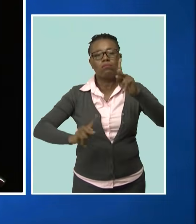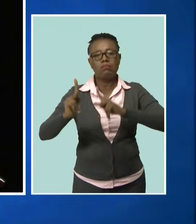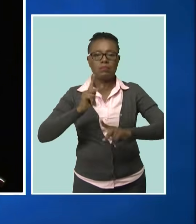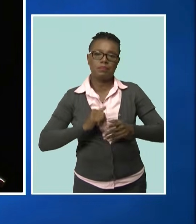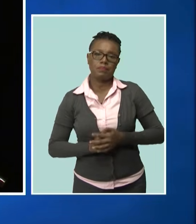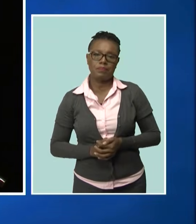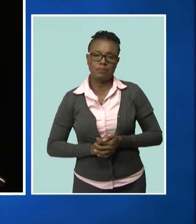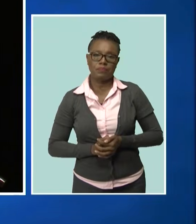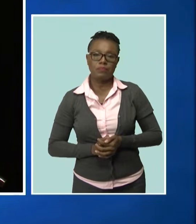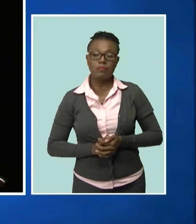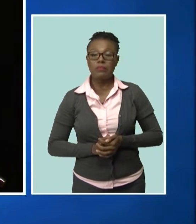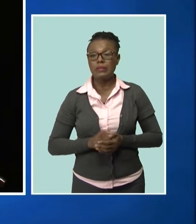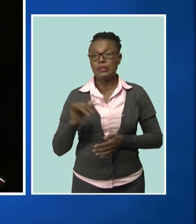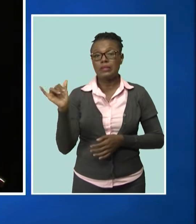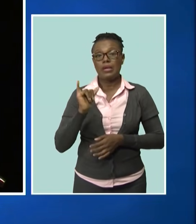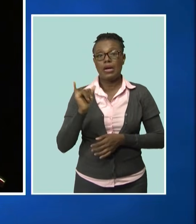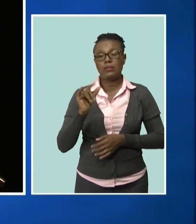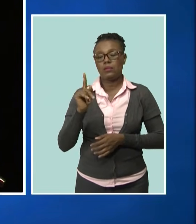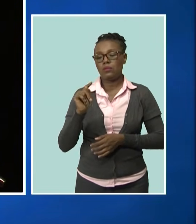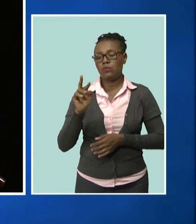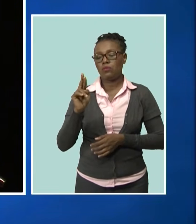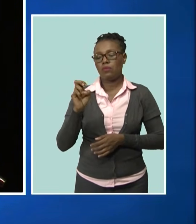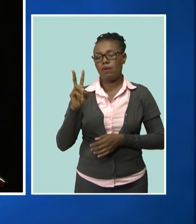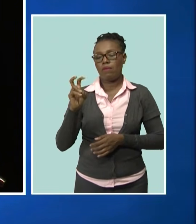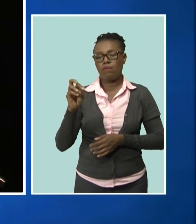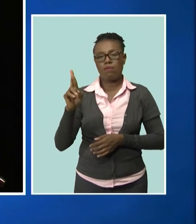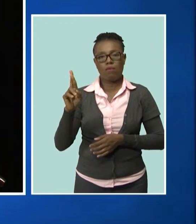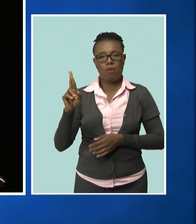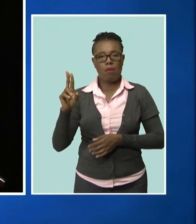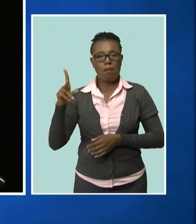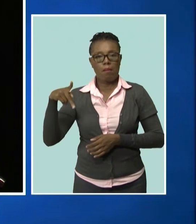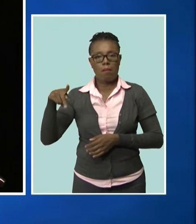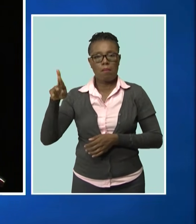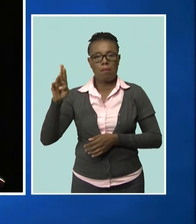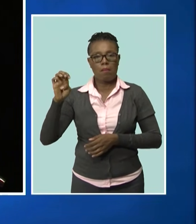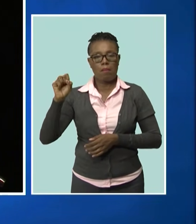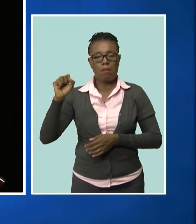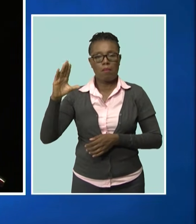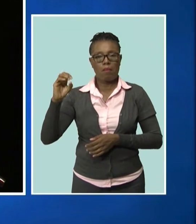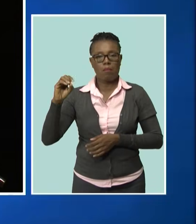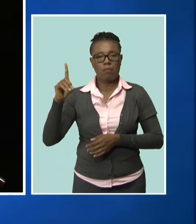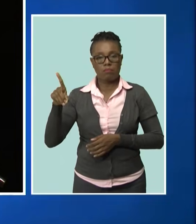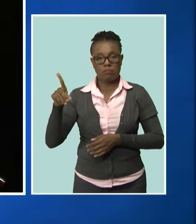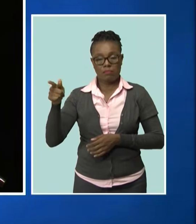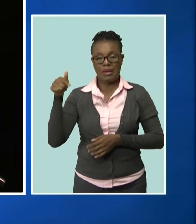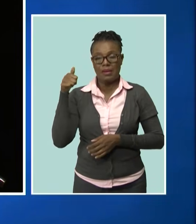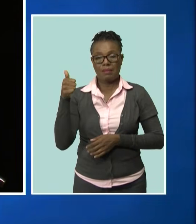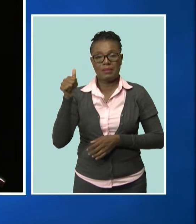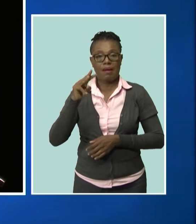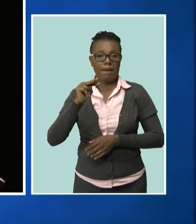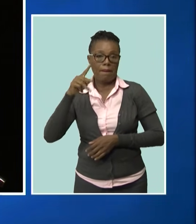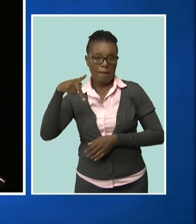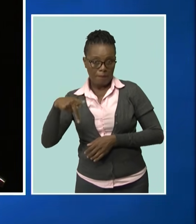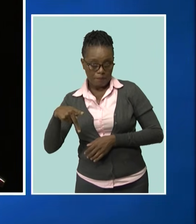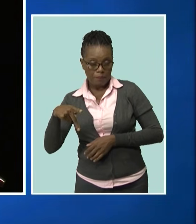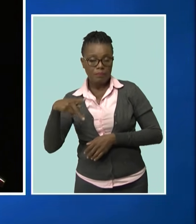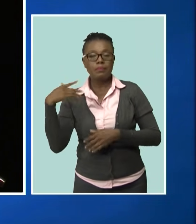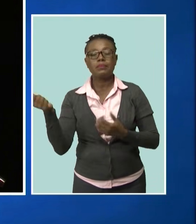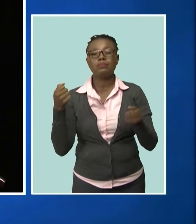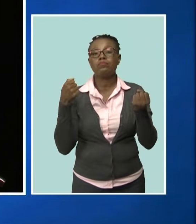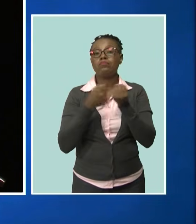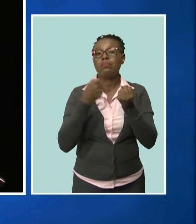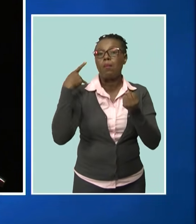of Parliament Trevor Prescott, who serves as Special Advisor to the Prime Minister and Special Envoy on Reparations